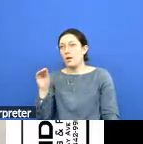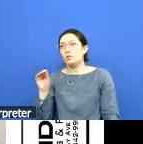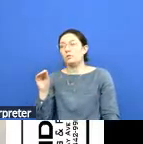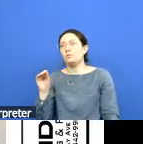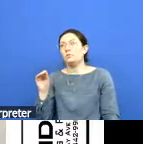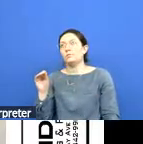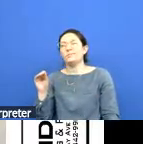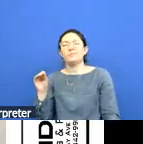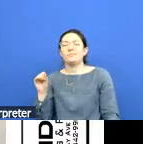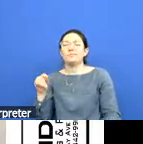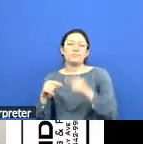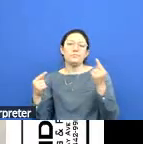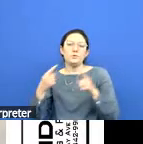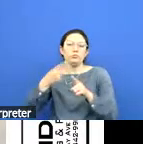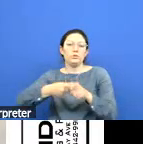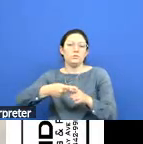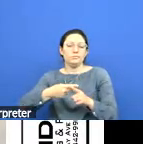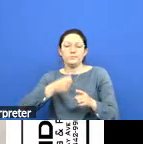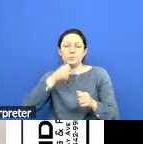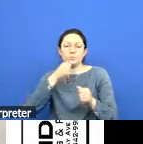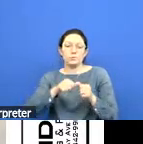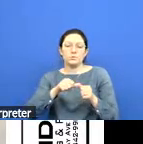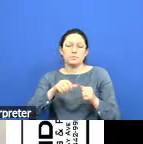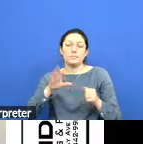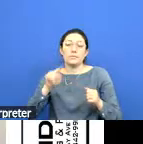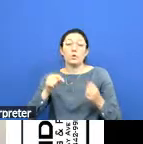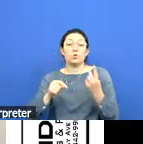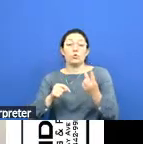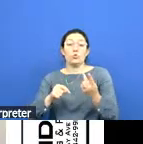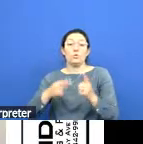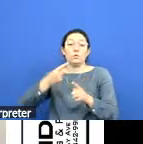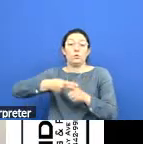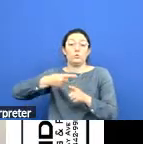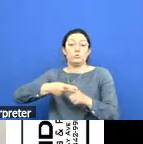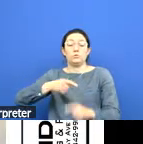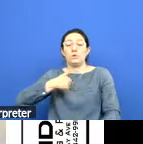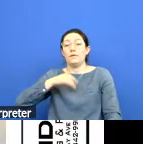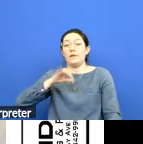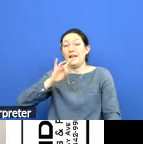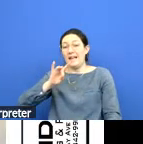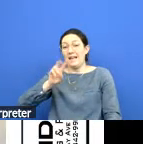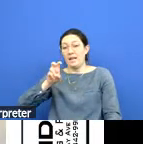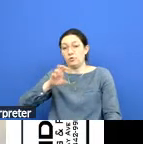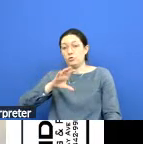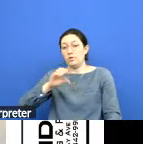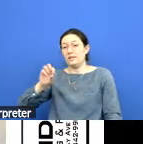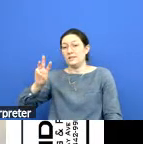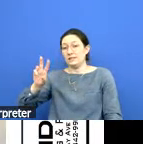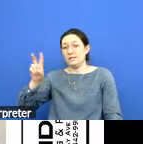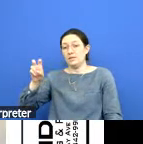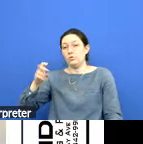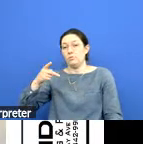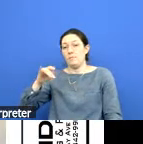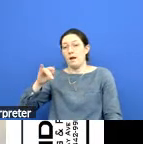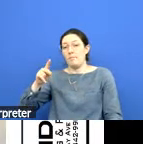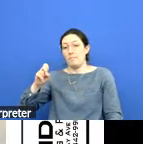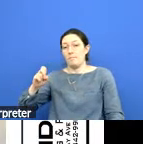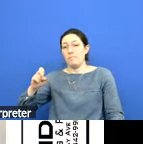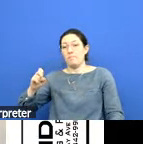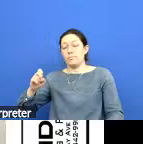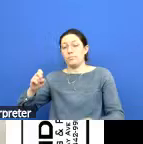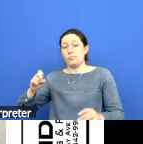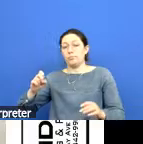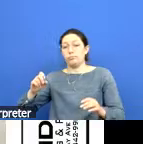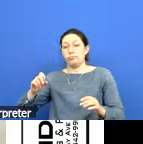I don't know. I can't remember the other street, but the two streets, there's an 8-inch pipe and a 6-inch storm pipe, and they come up north